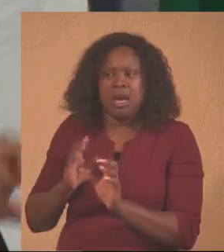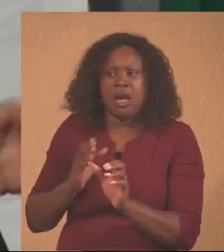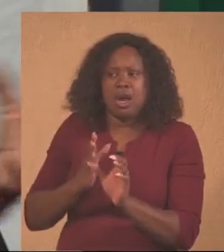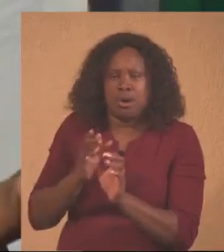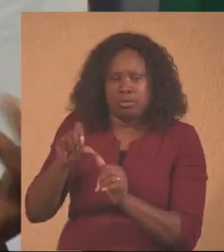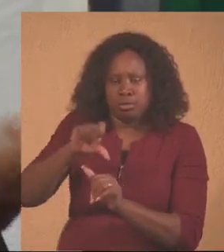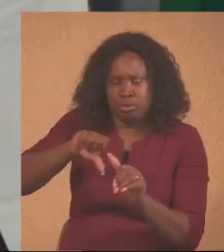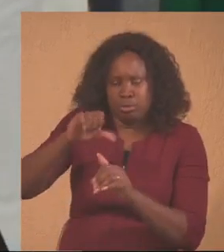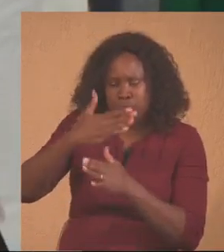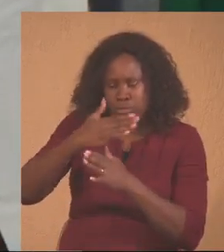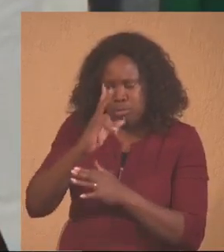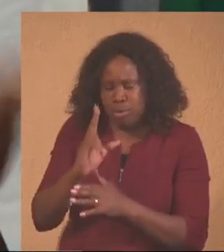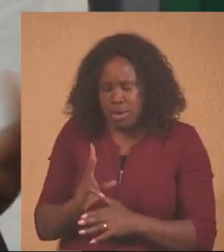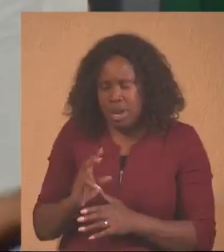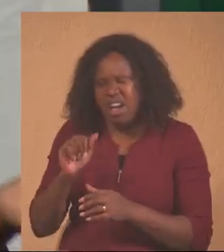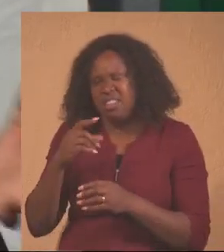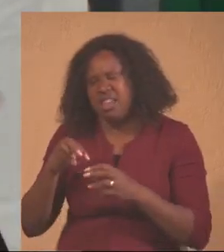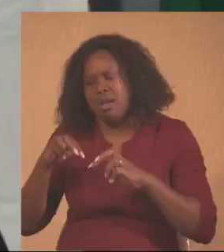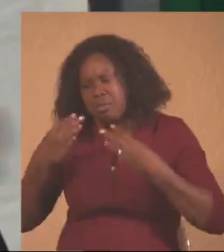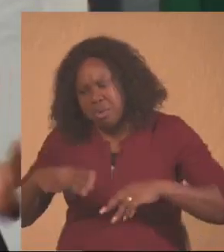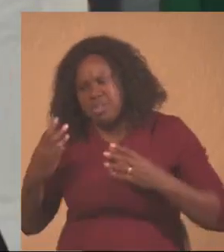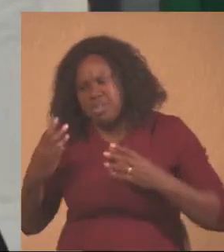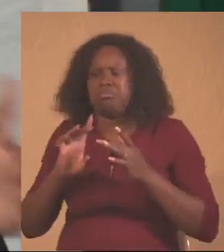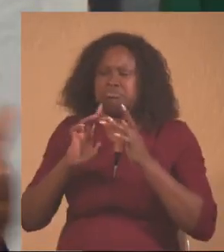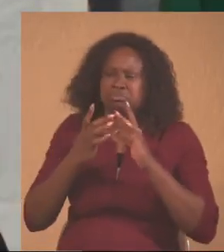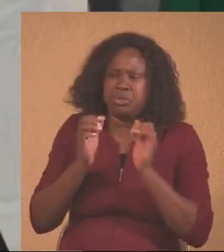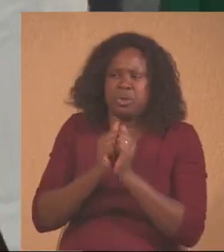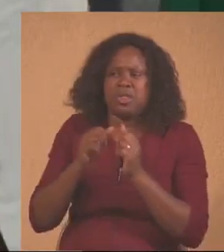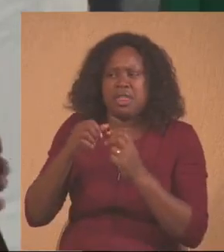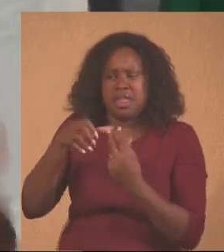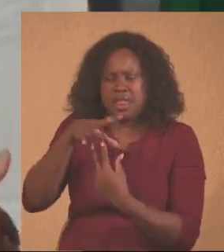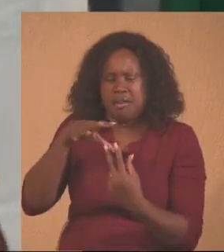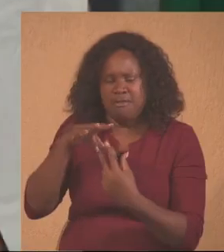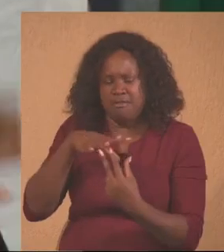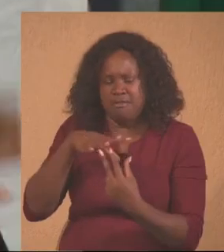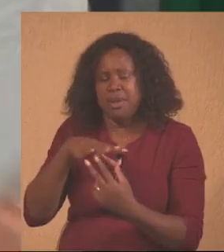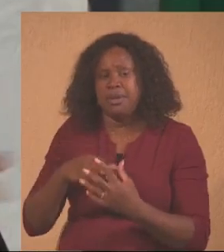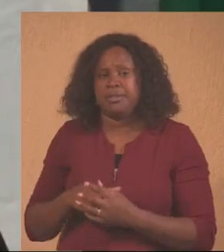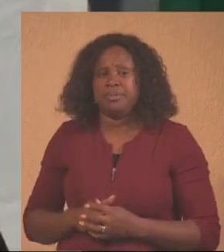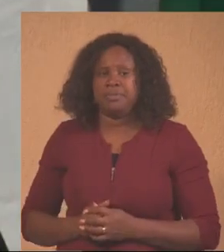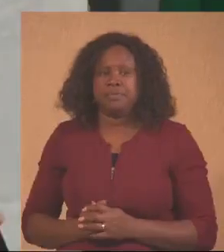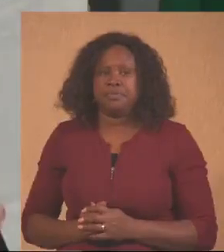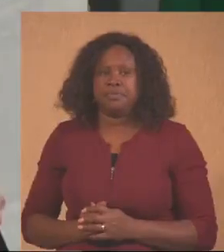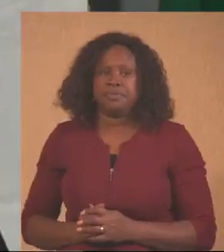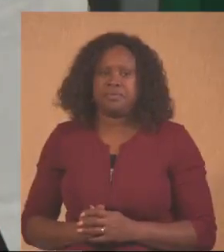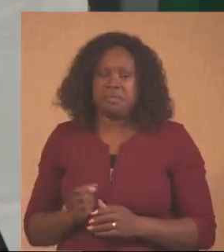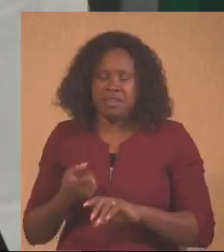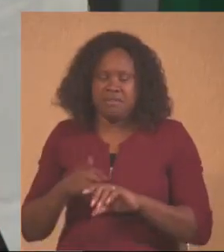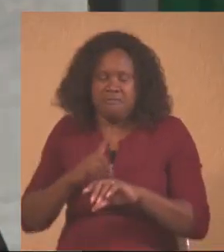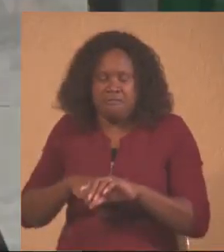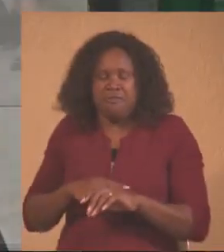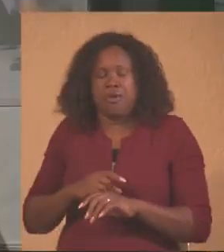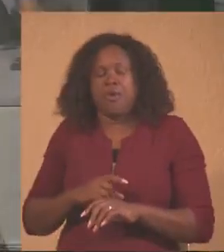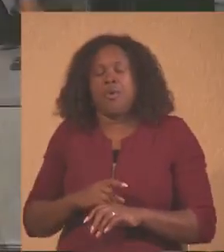but others prefer to be on WhatsApp, internet with their families, but not really physically until they are clear. So there are no measures